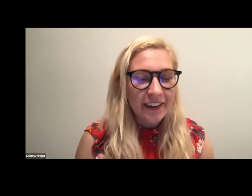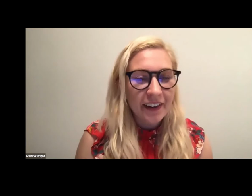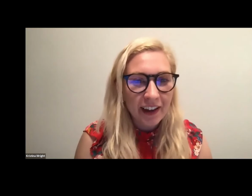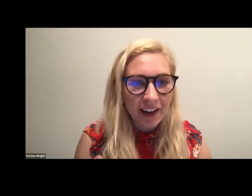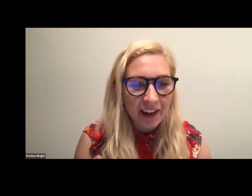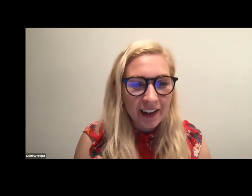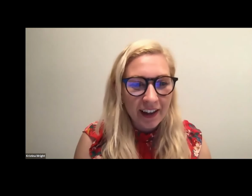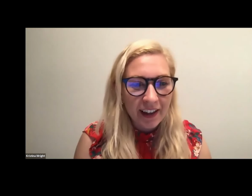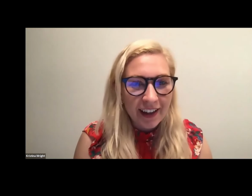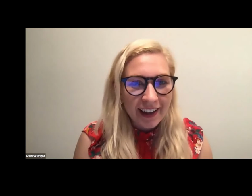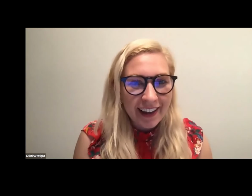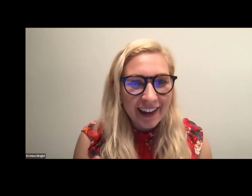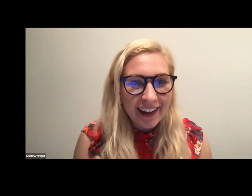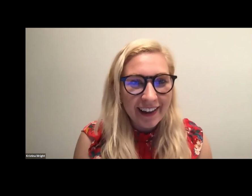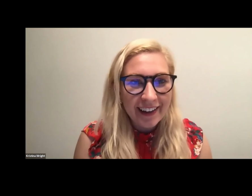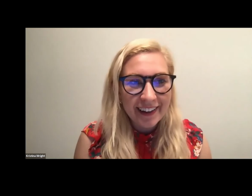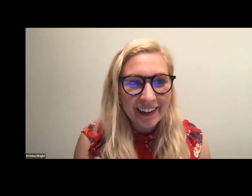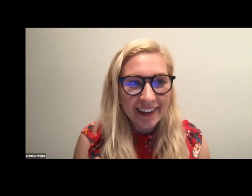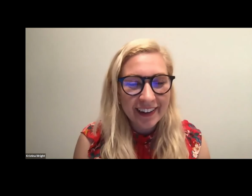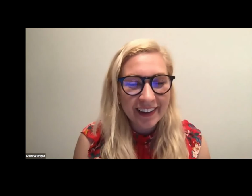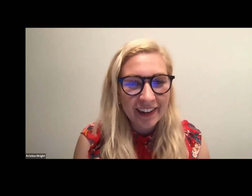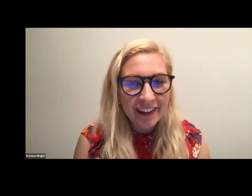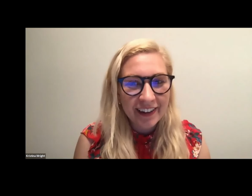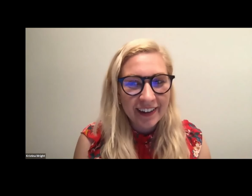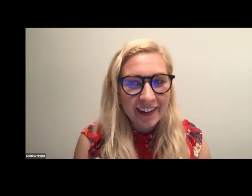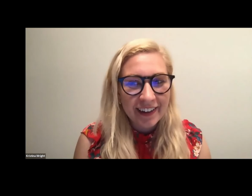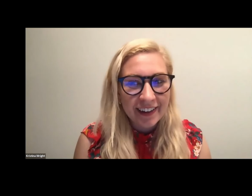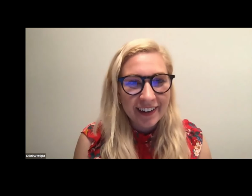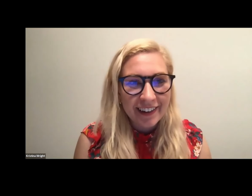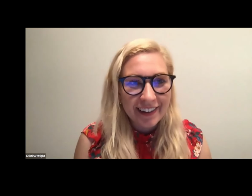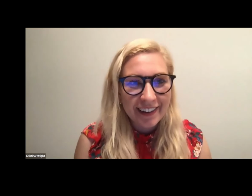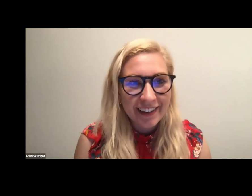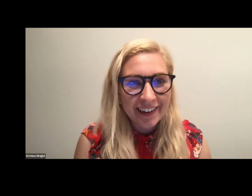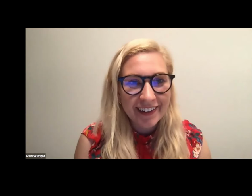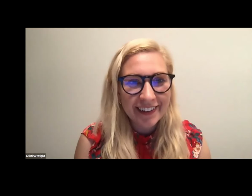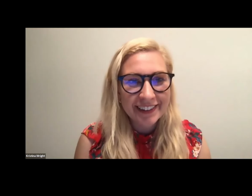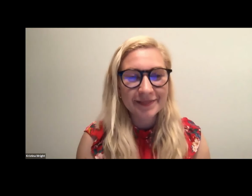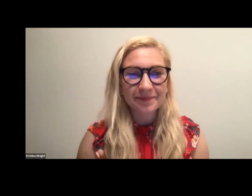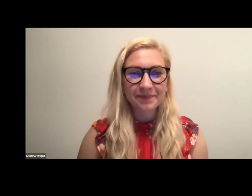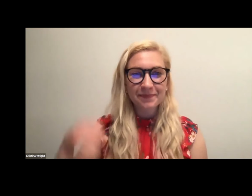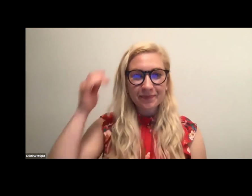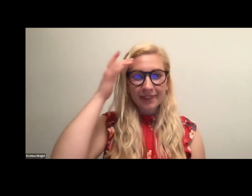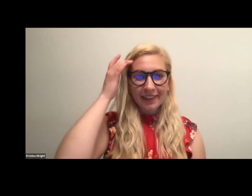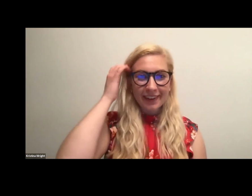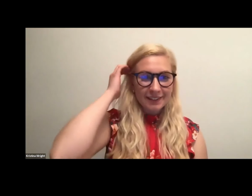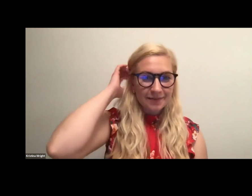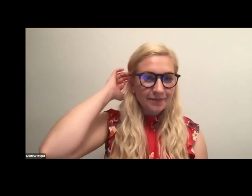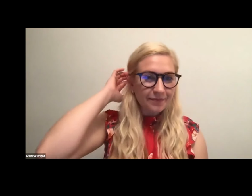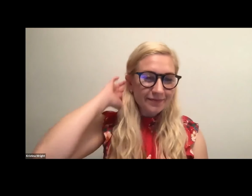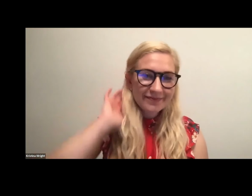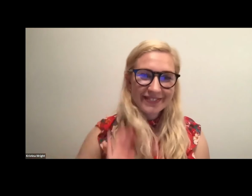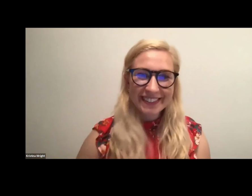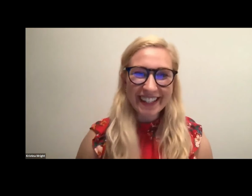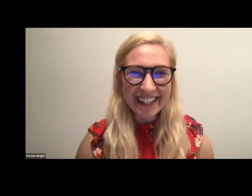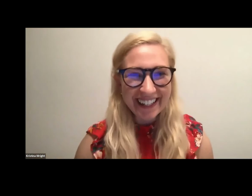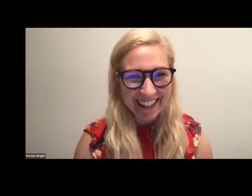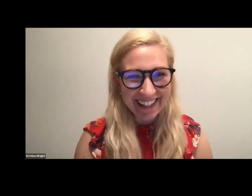Yeah, I actually, I think it's a good thing that it's been very uneventful.